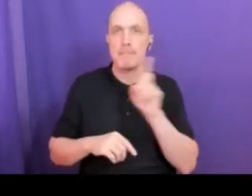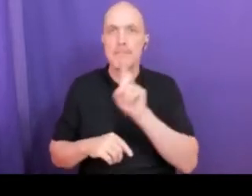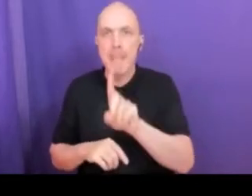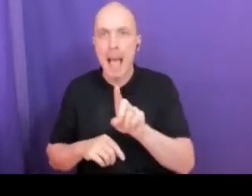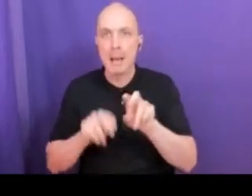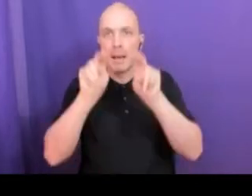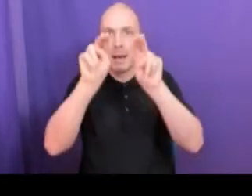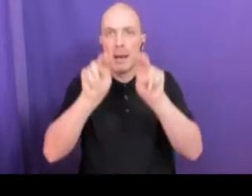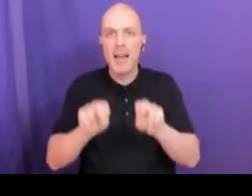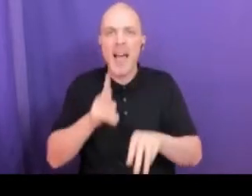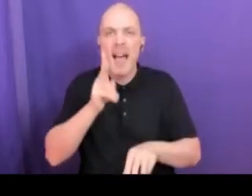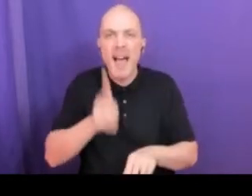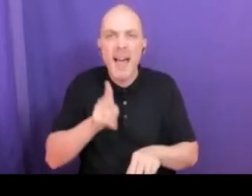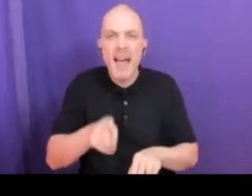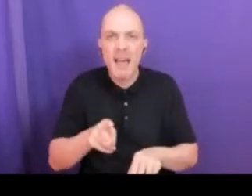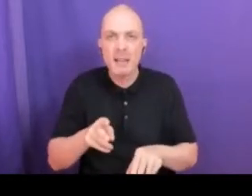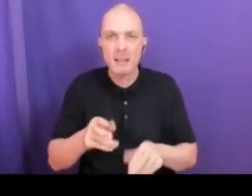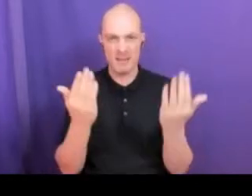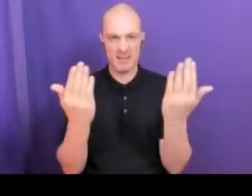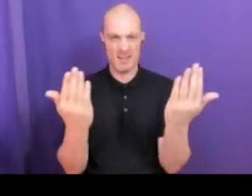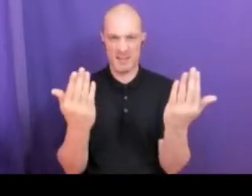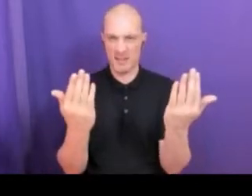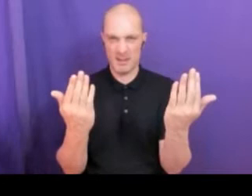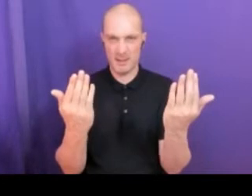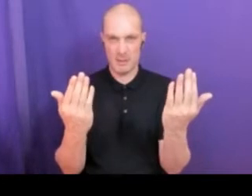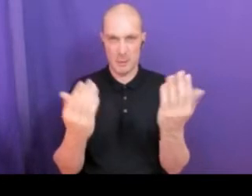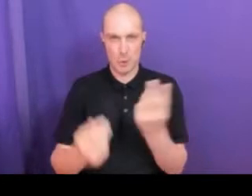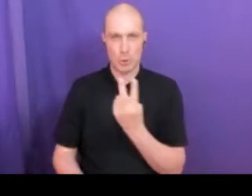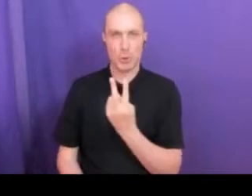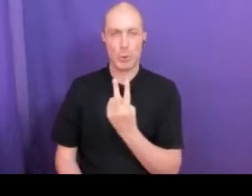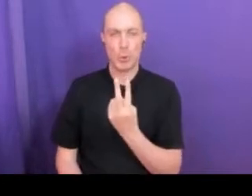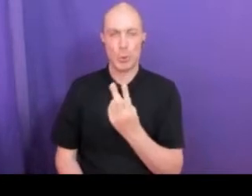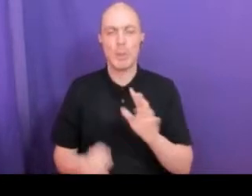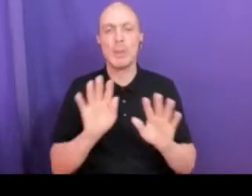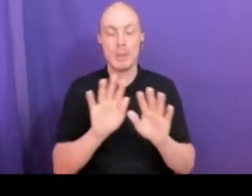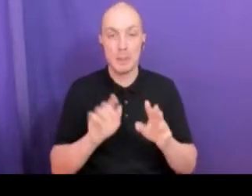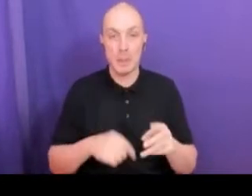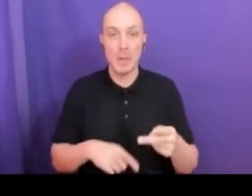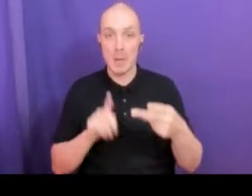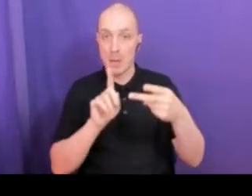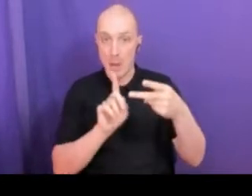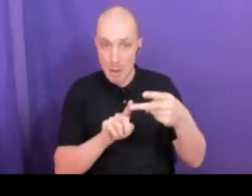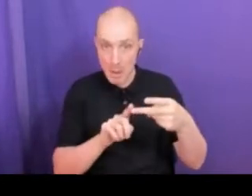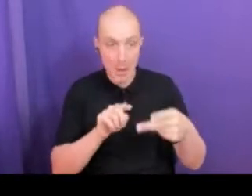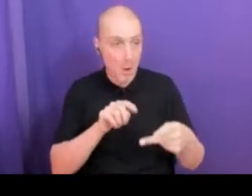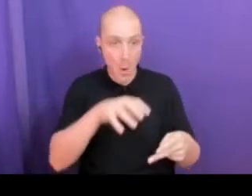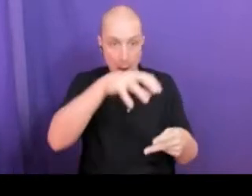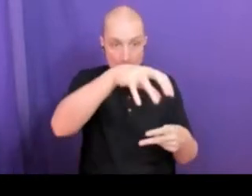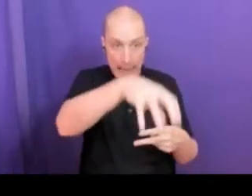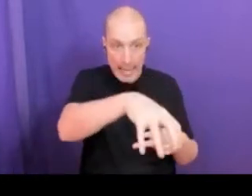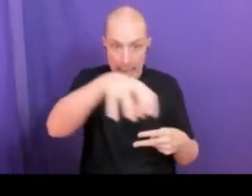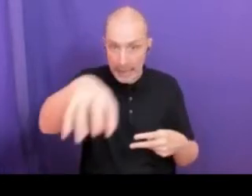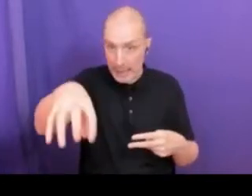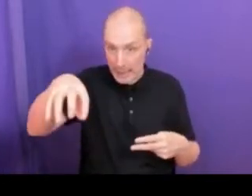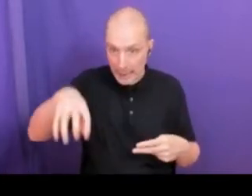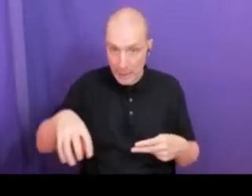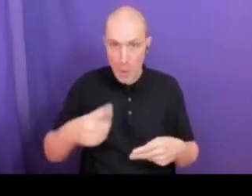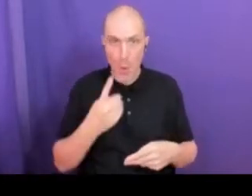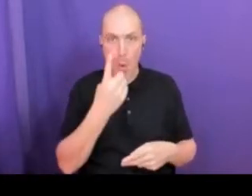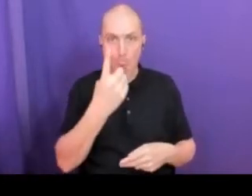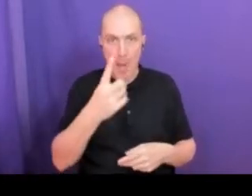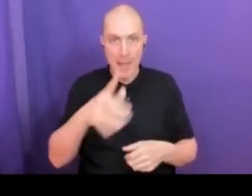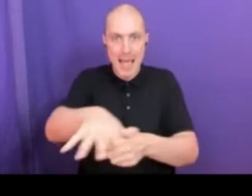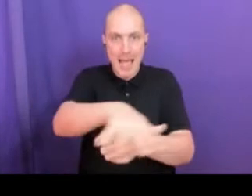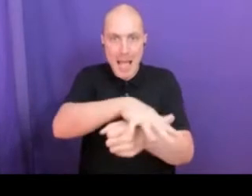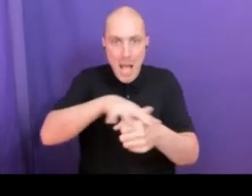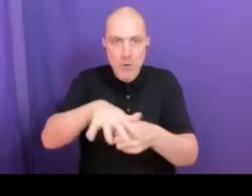there. There are services where multiple different clinics operate out of one area, in which case there would be duplicate